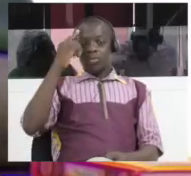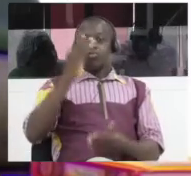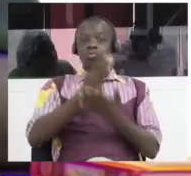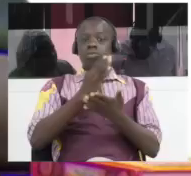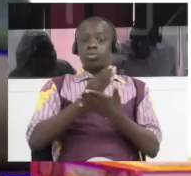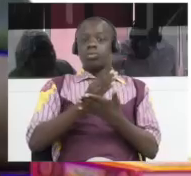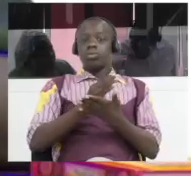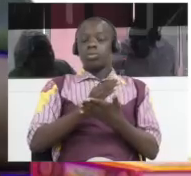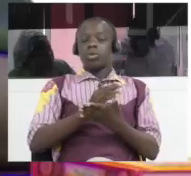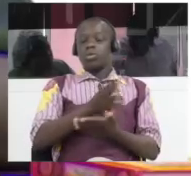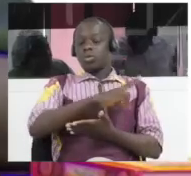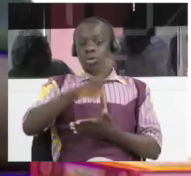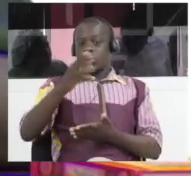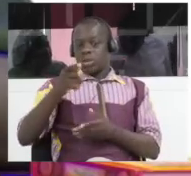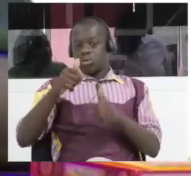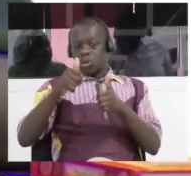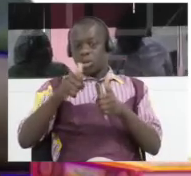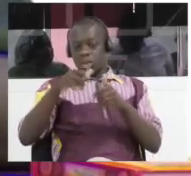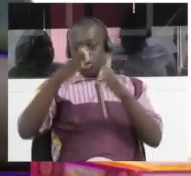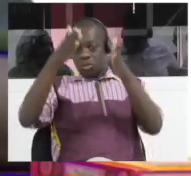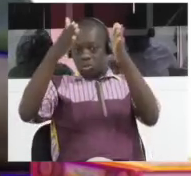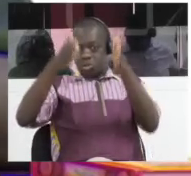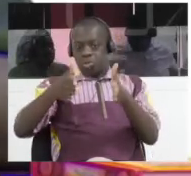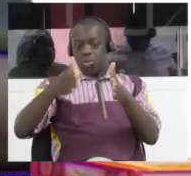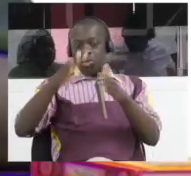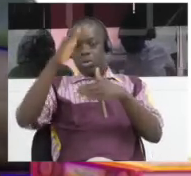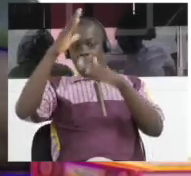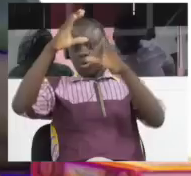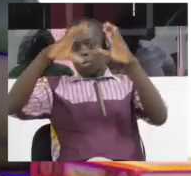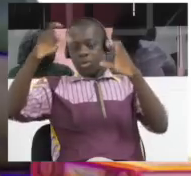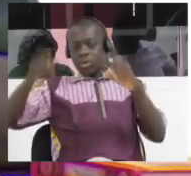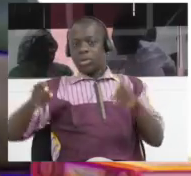I think he was not what you call a well-mannered and comported officer.